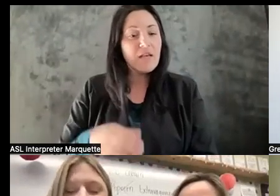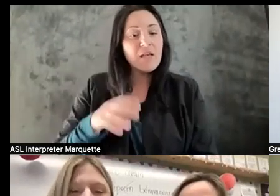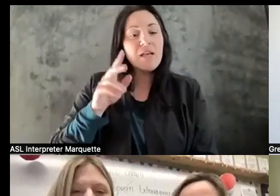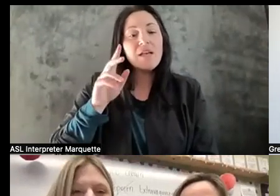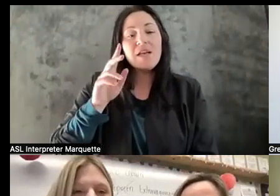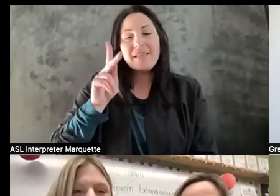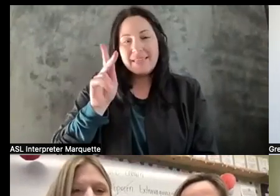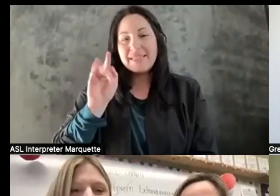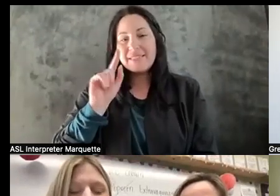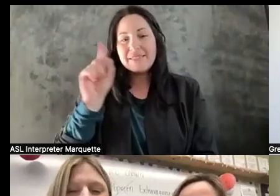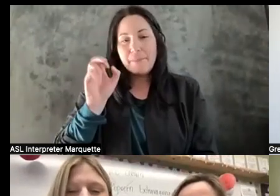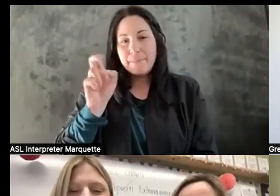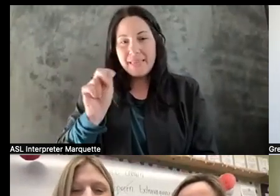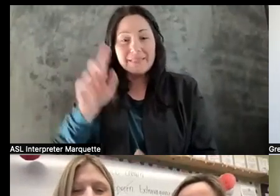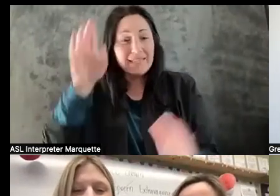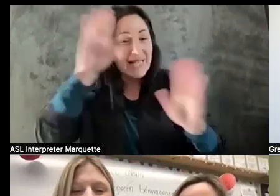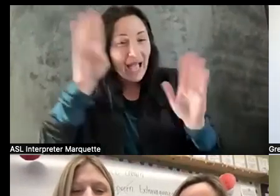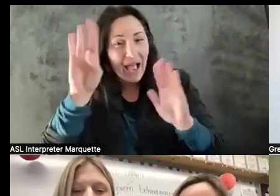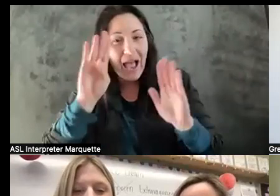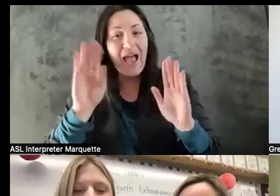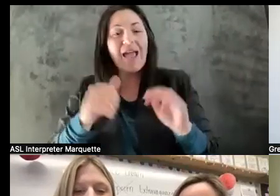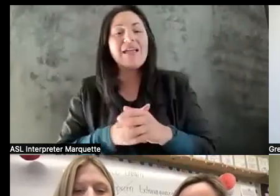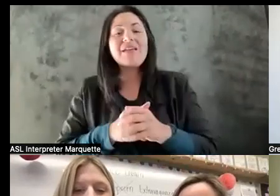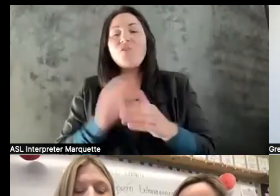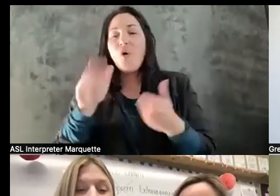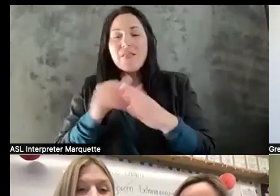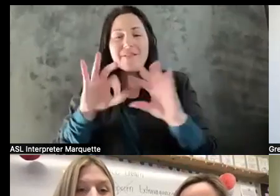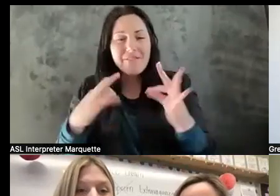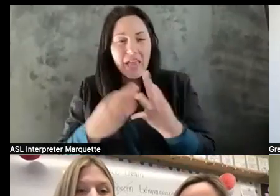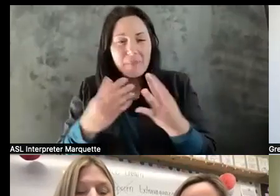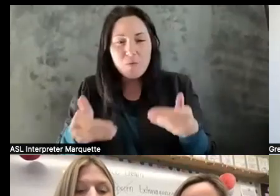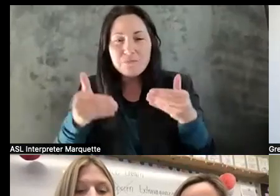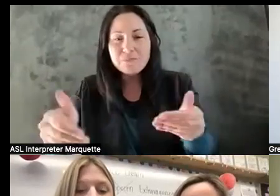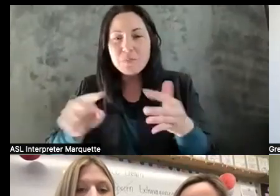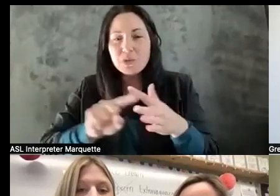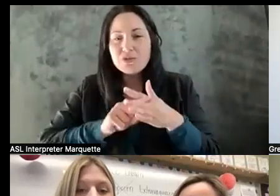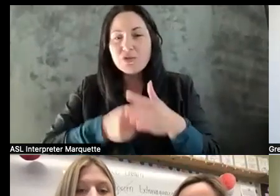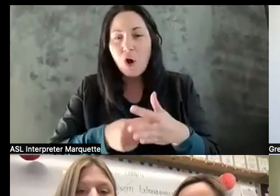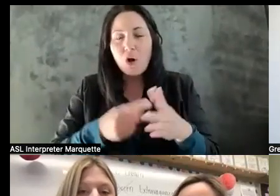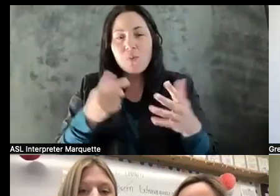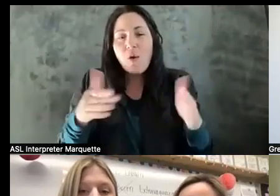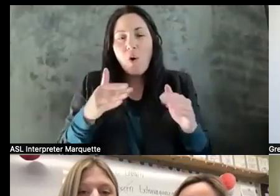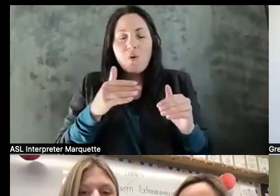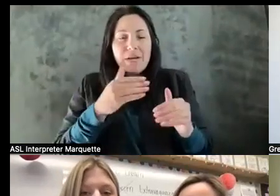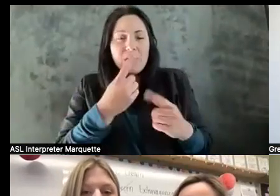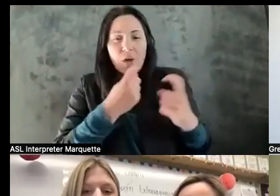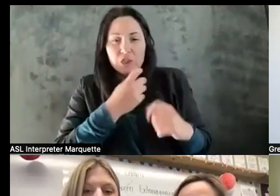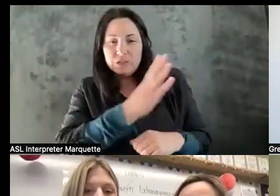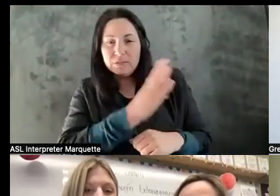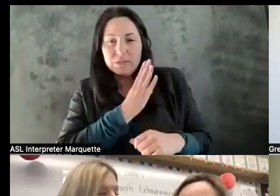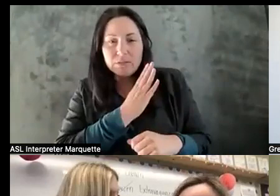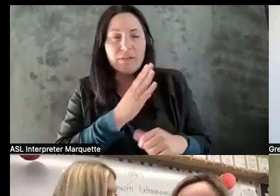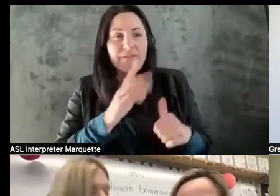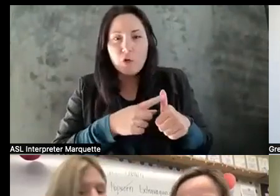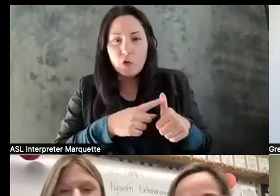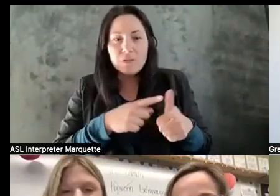Hi, good evening to all of the families who have joined us. We're going to go ahead and get started with some of the questions that were submitted to us directly.